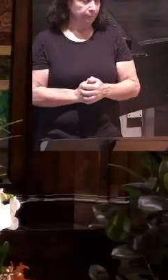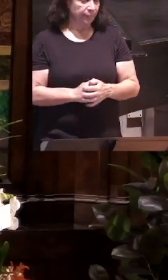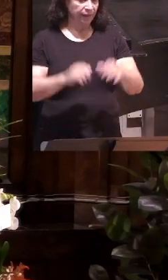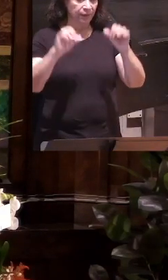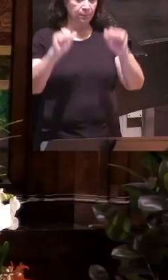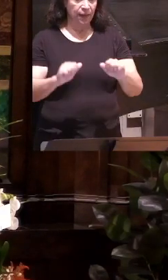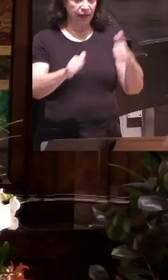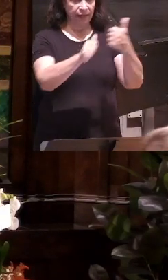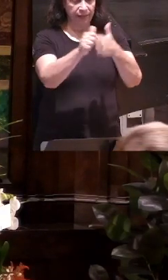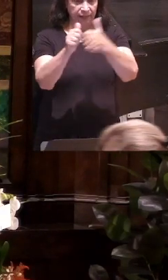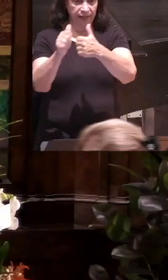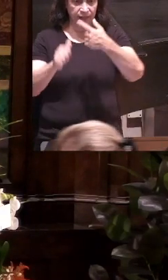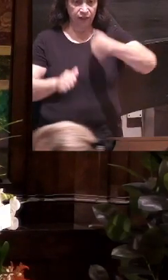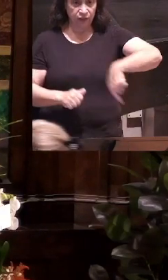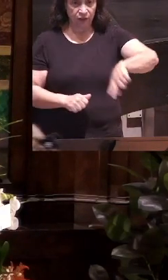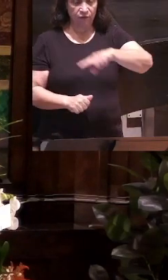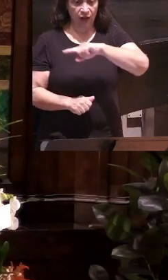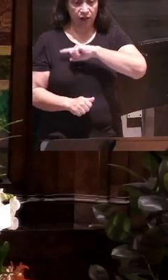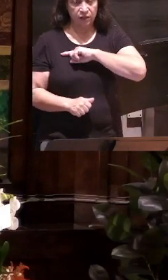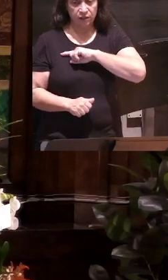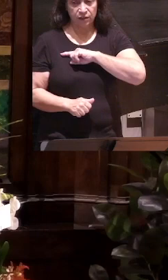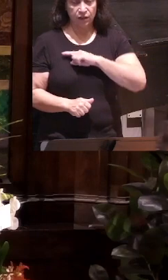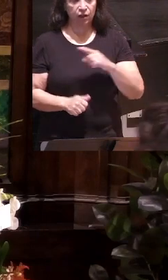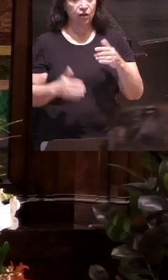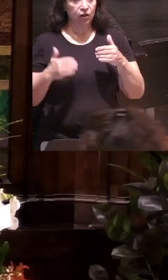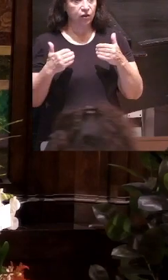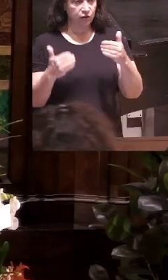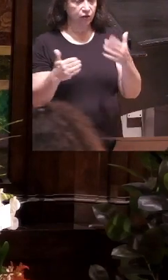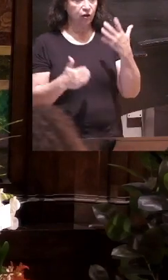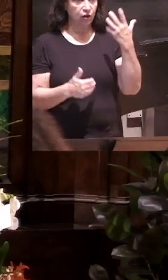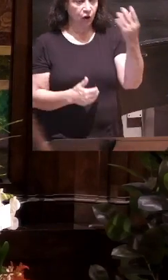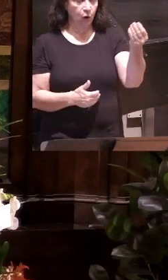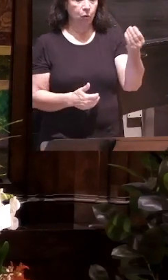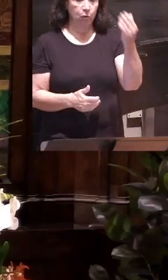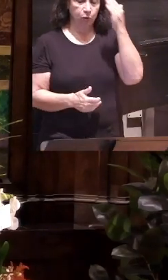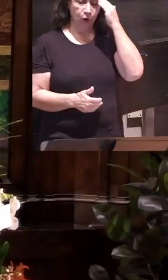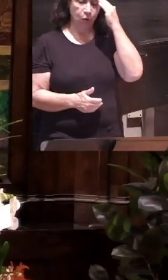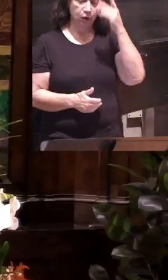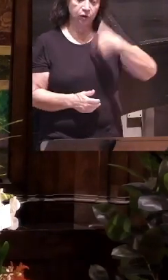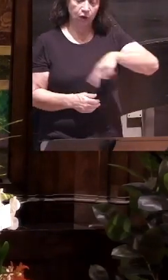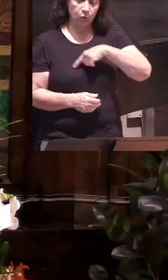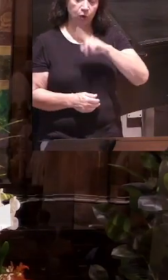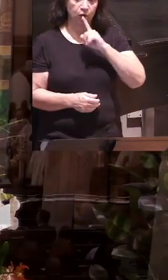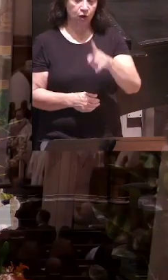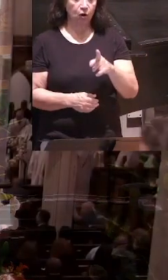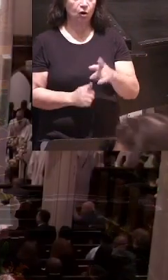May each one of us go knowing that we are